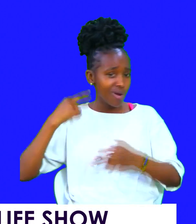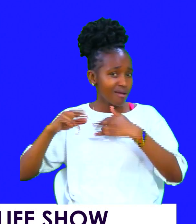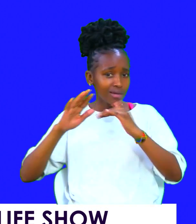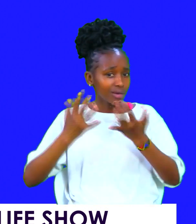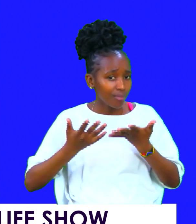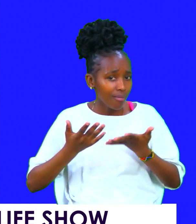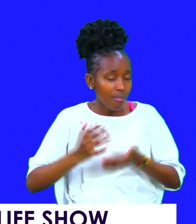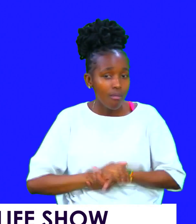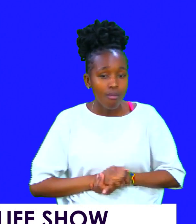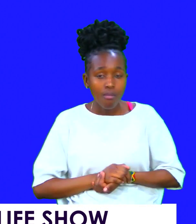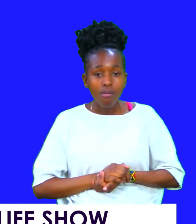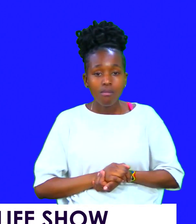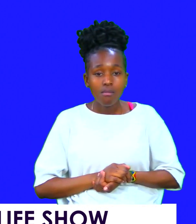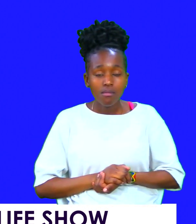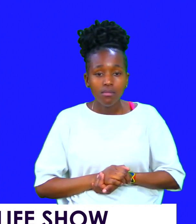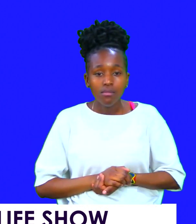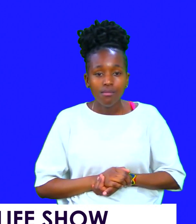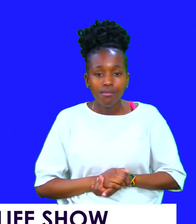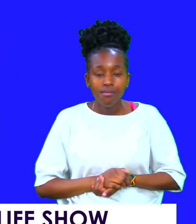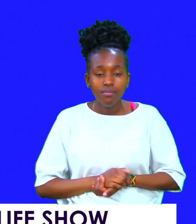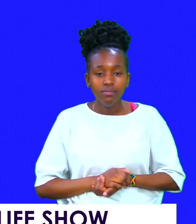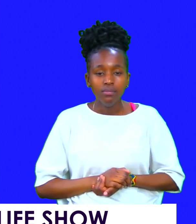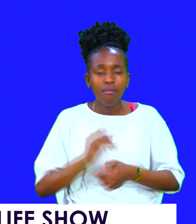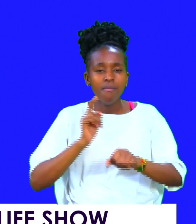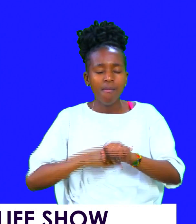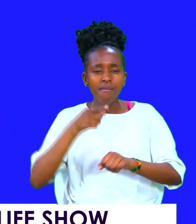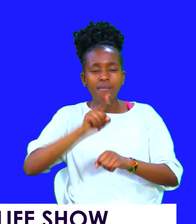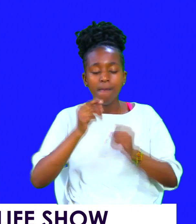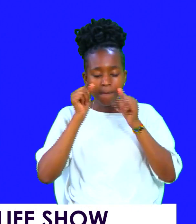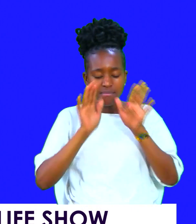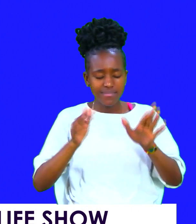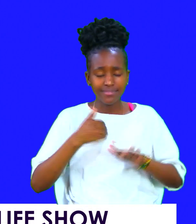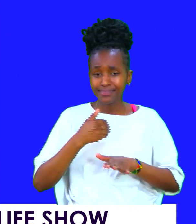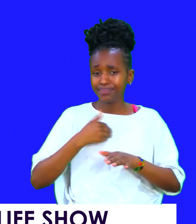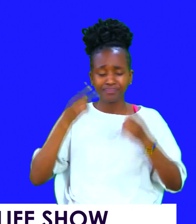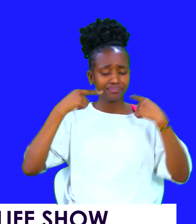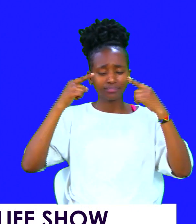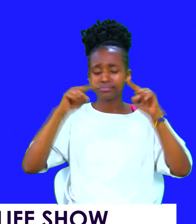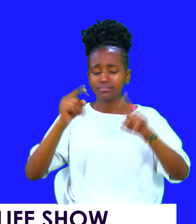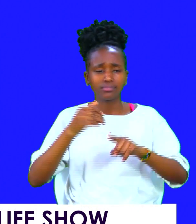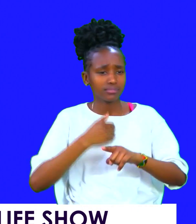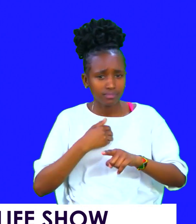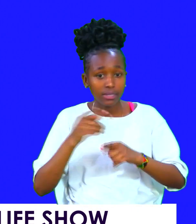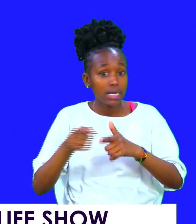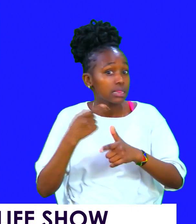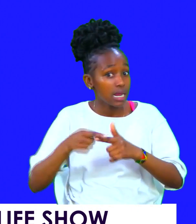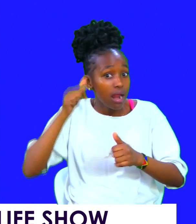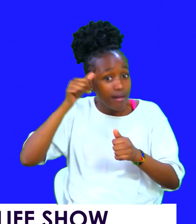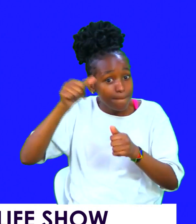Right there in your lifting, right there in your blessing, right there in your success lies your greatest danger.